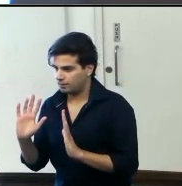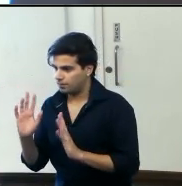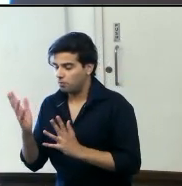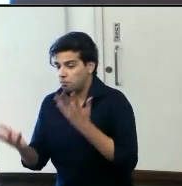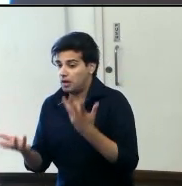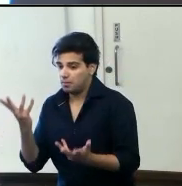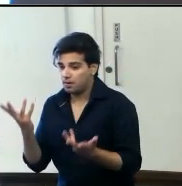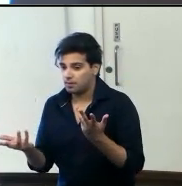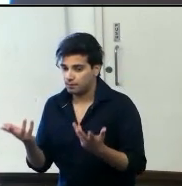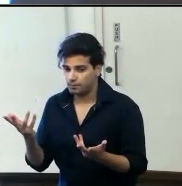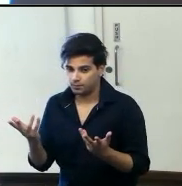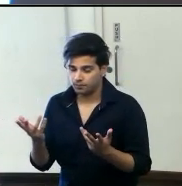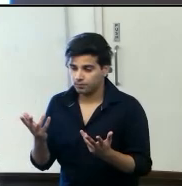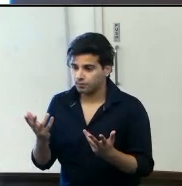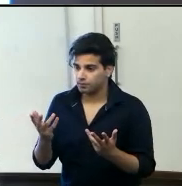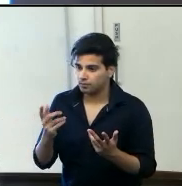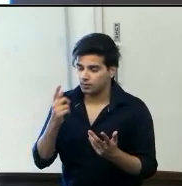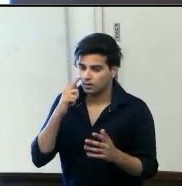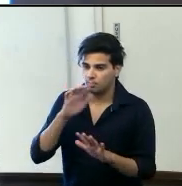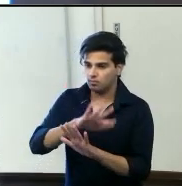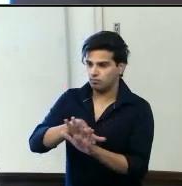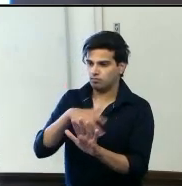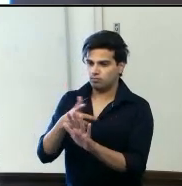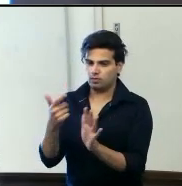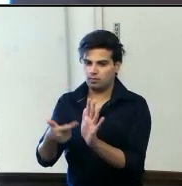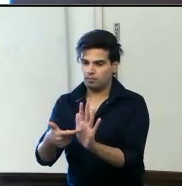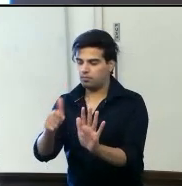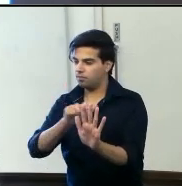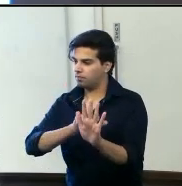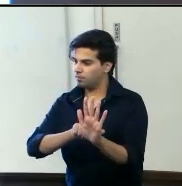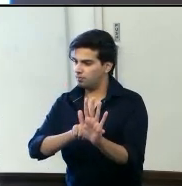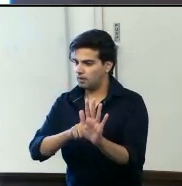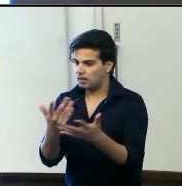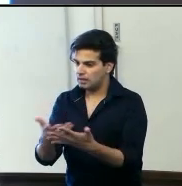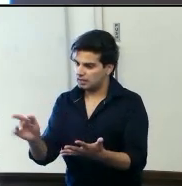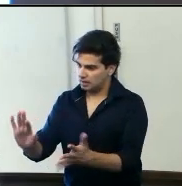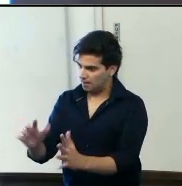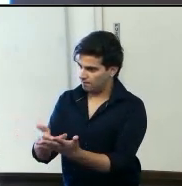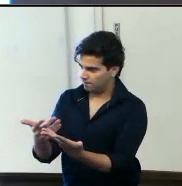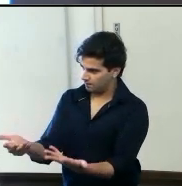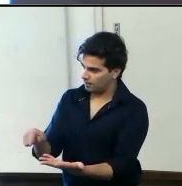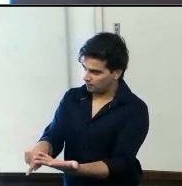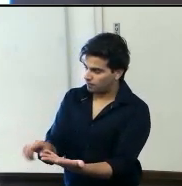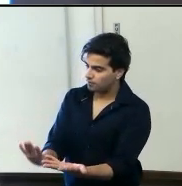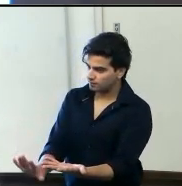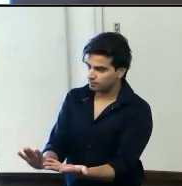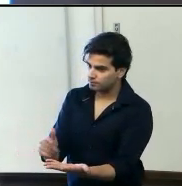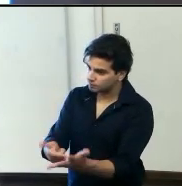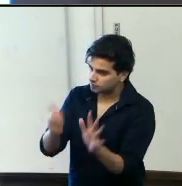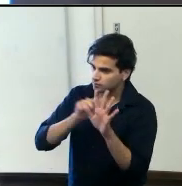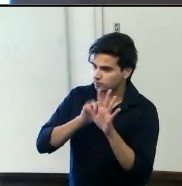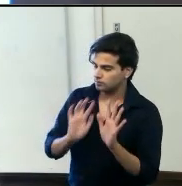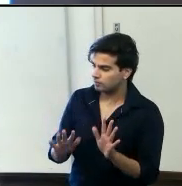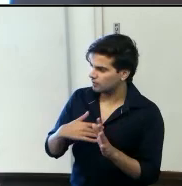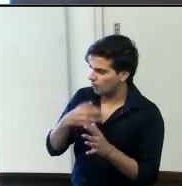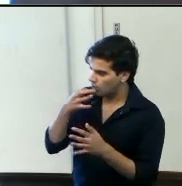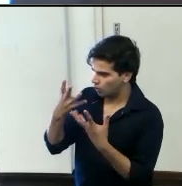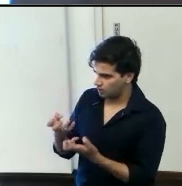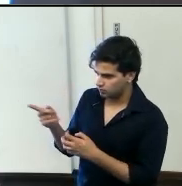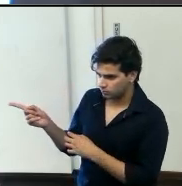a net through which you see other things there on the other side. So I would like to ask you